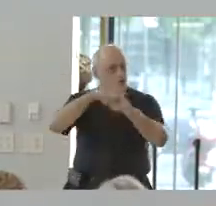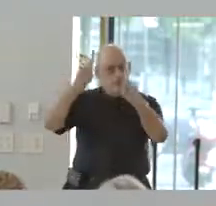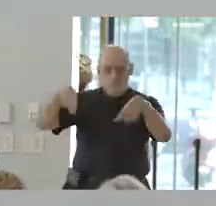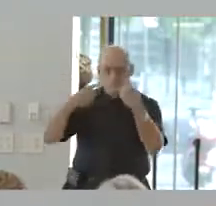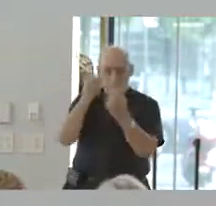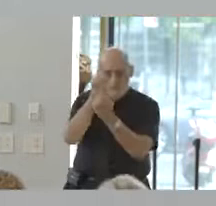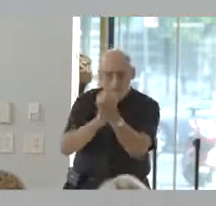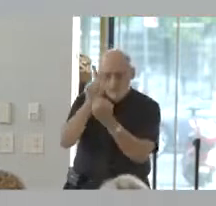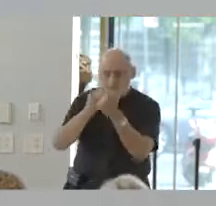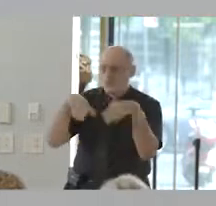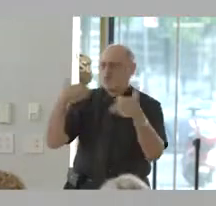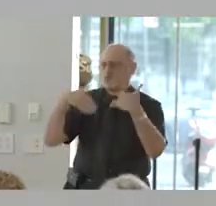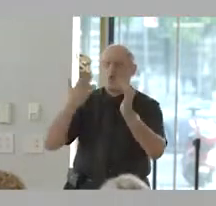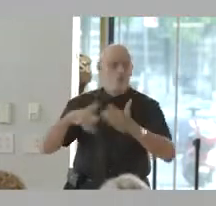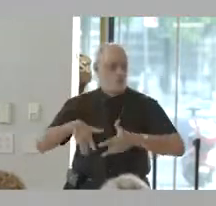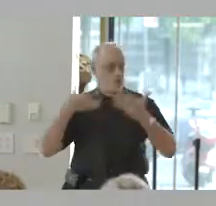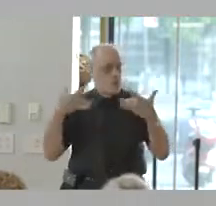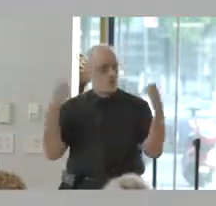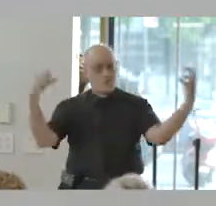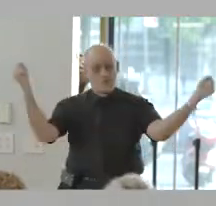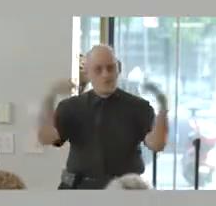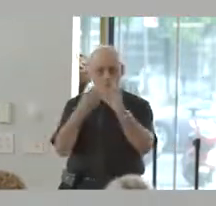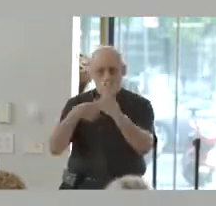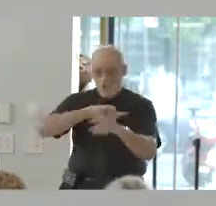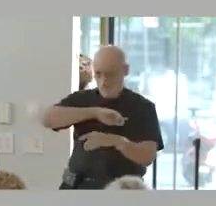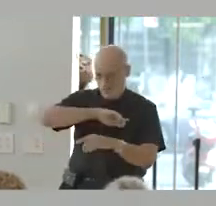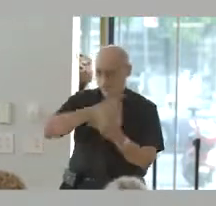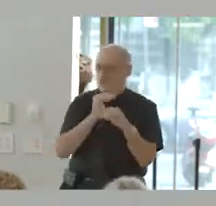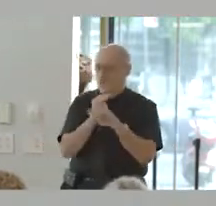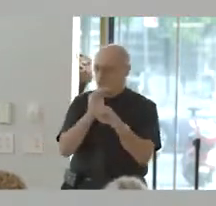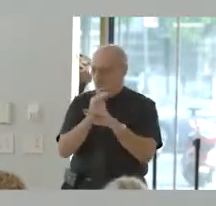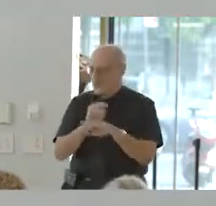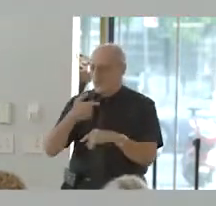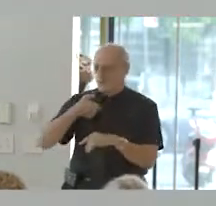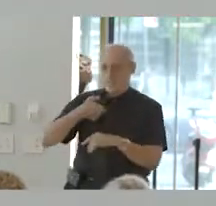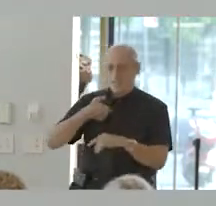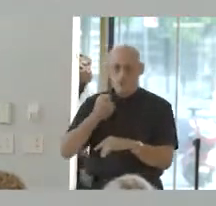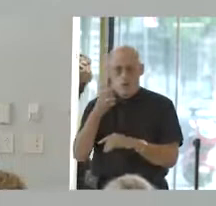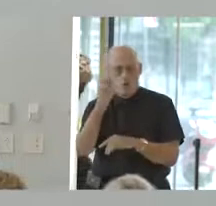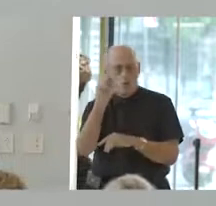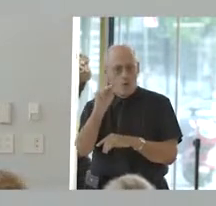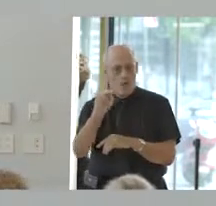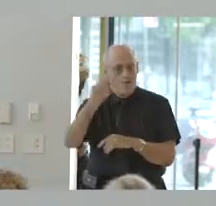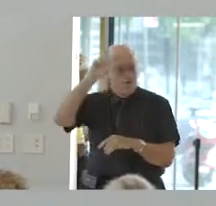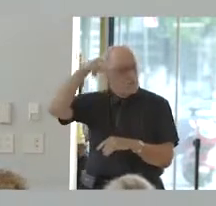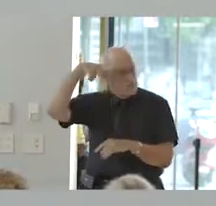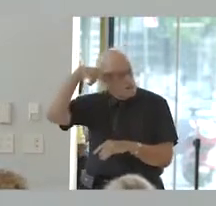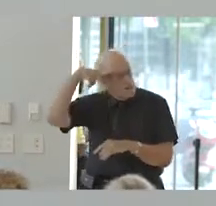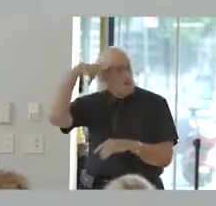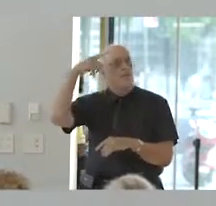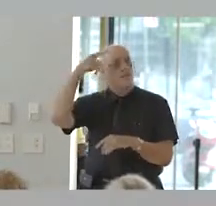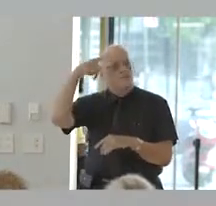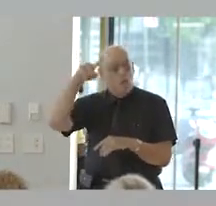so we're very happy that you could join us this evening. I am Gwen Dawson. I'm the Vice President of Real Property